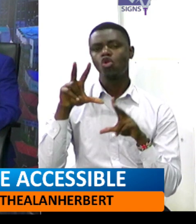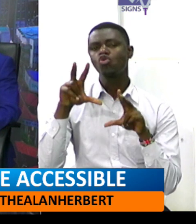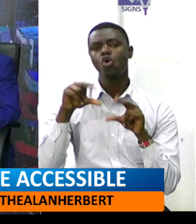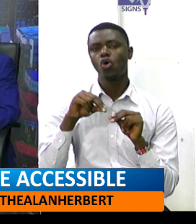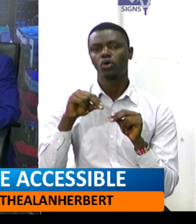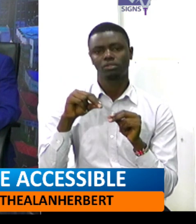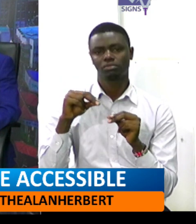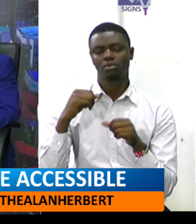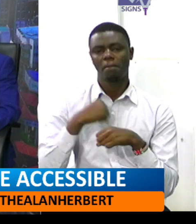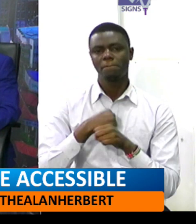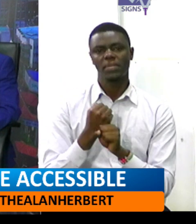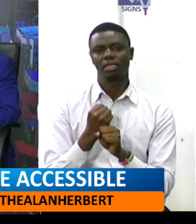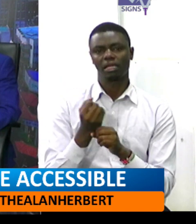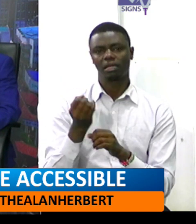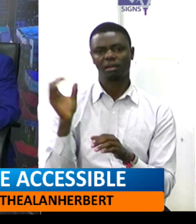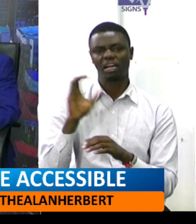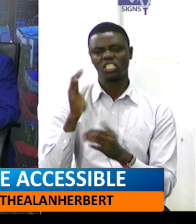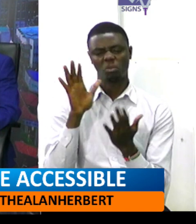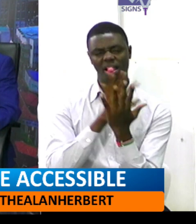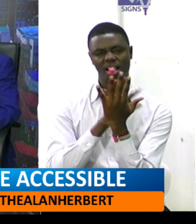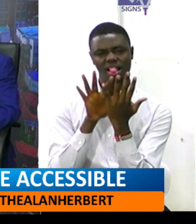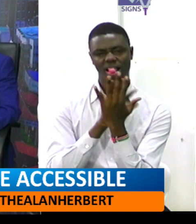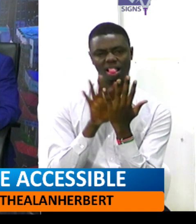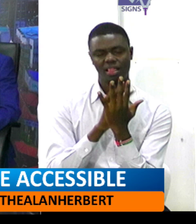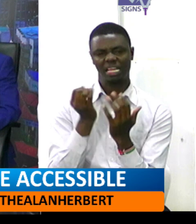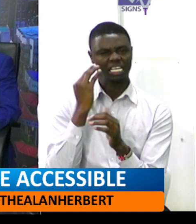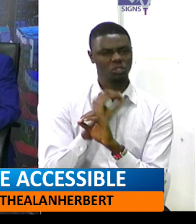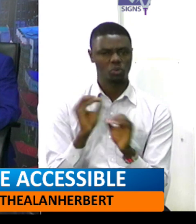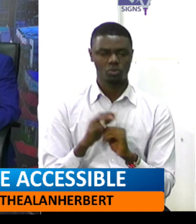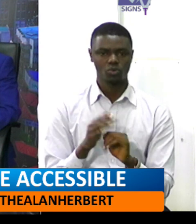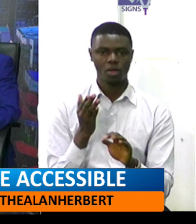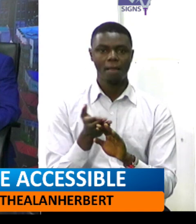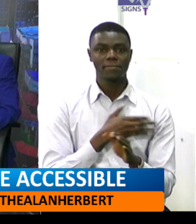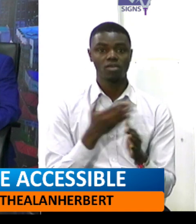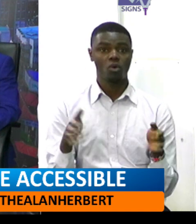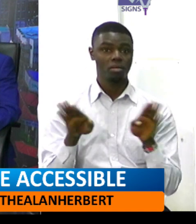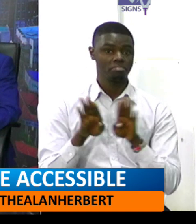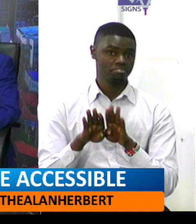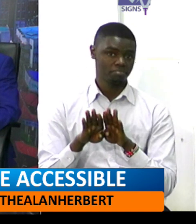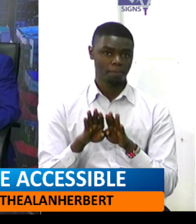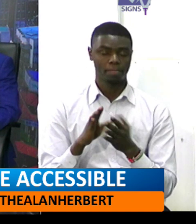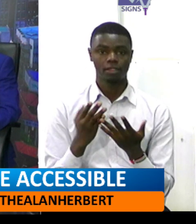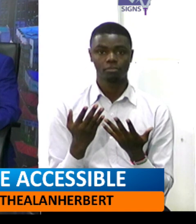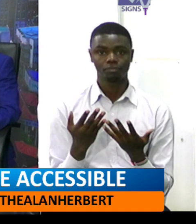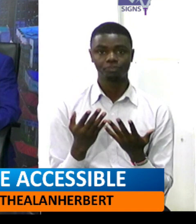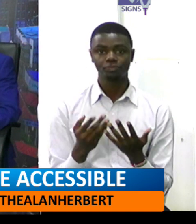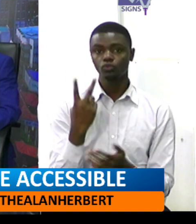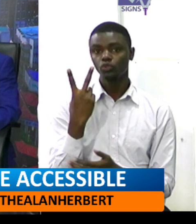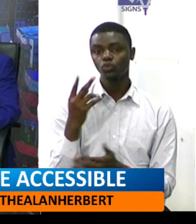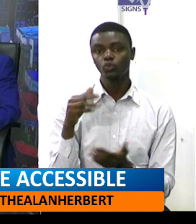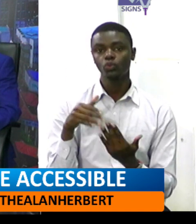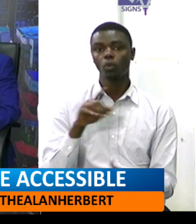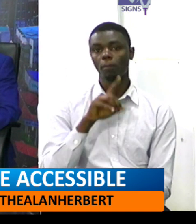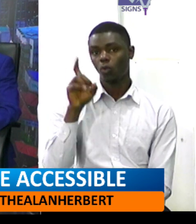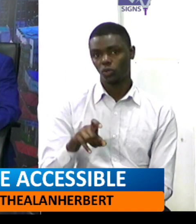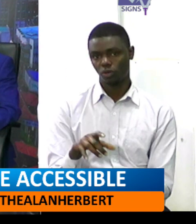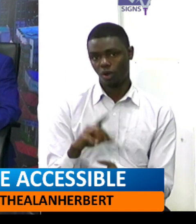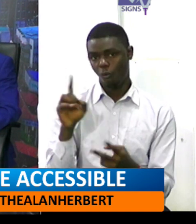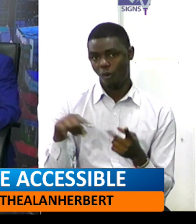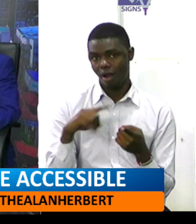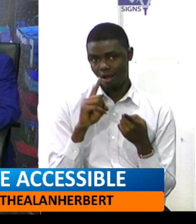understood. And before we wind up completely, 2 more questions.